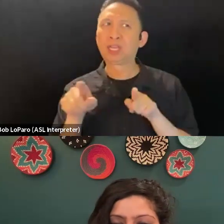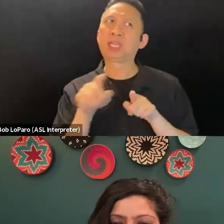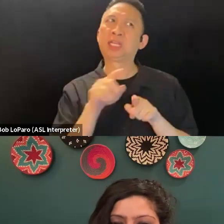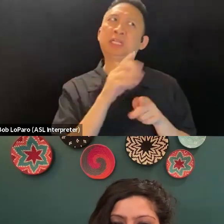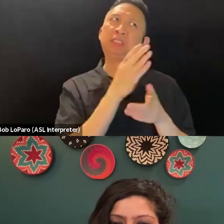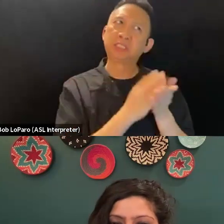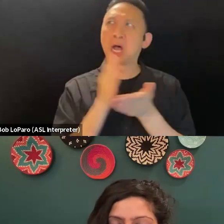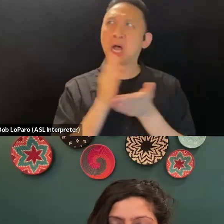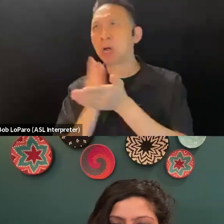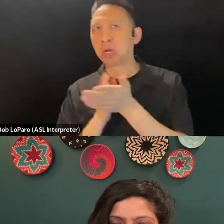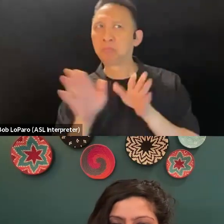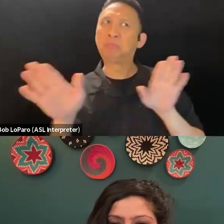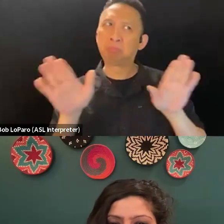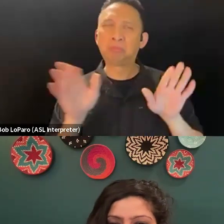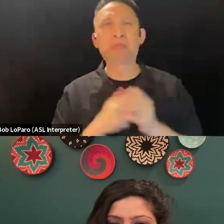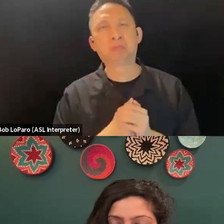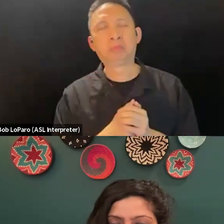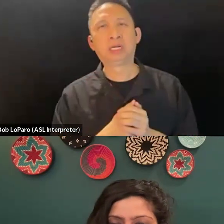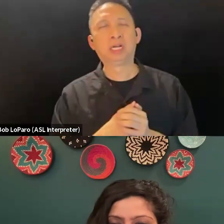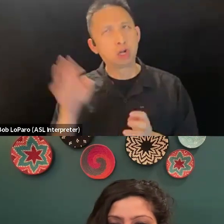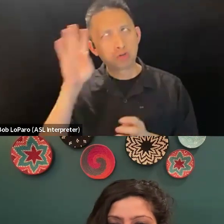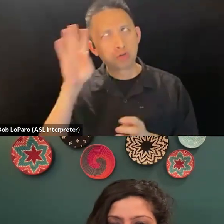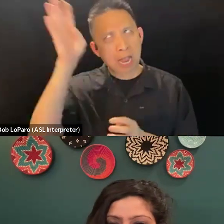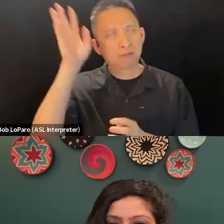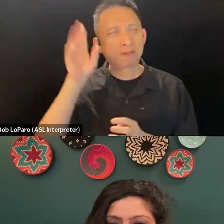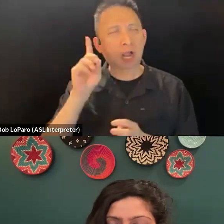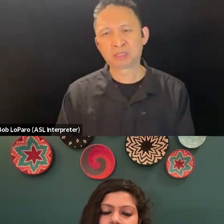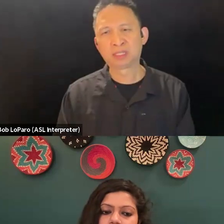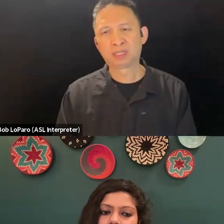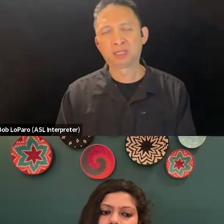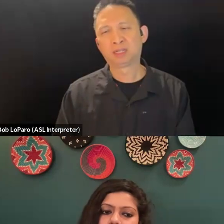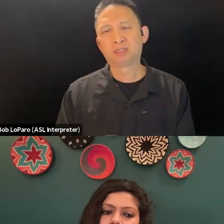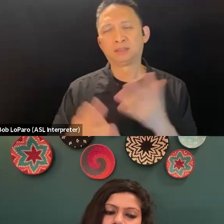circular baskets.